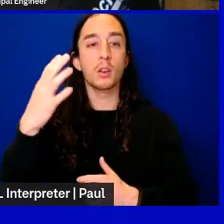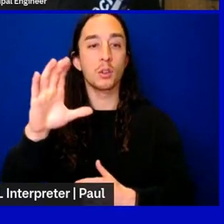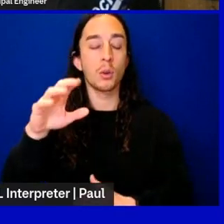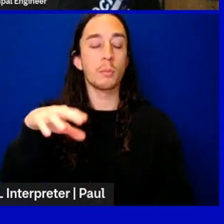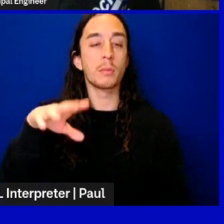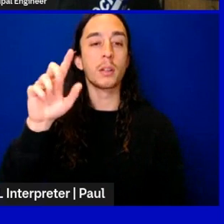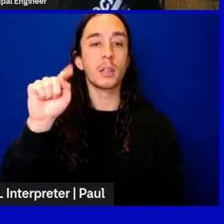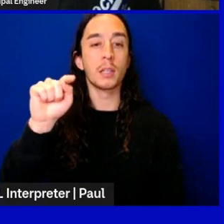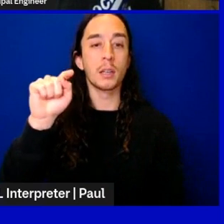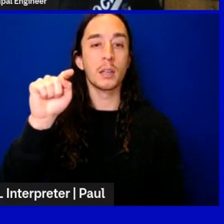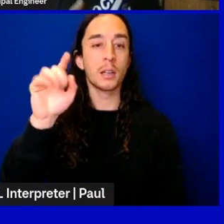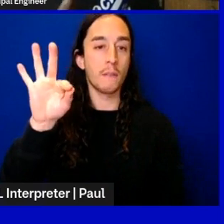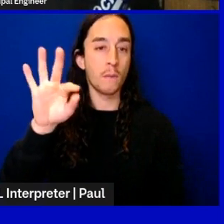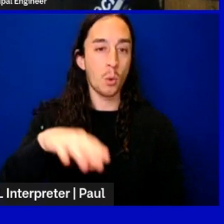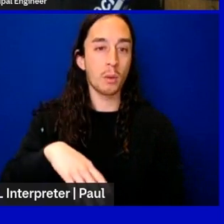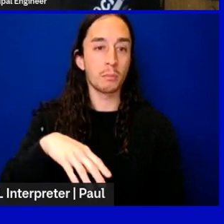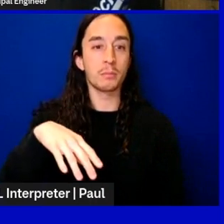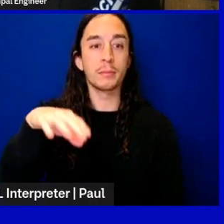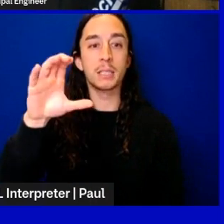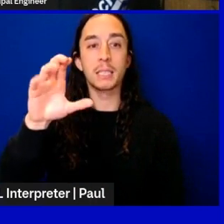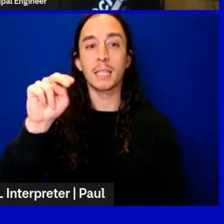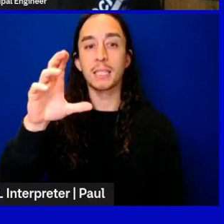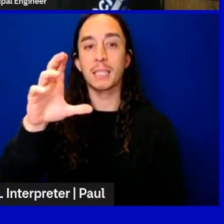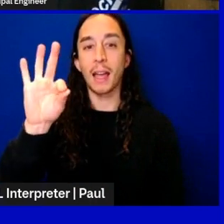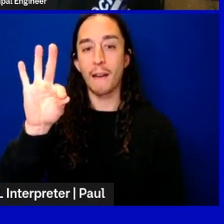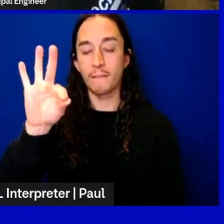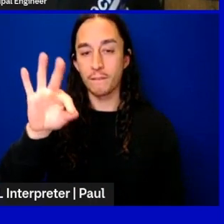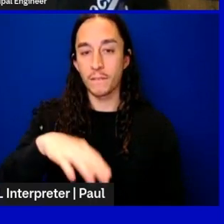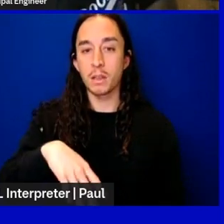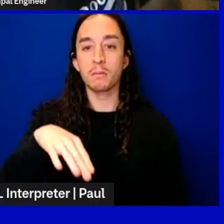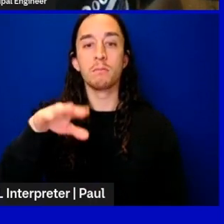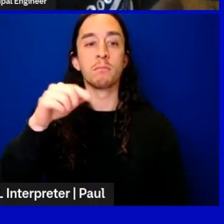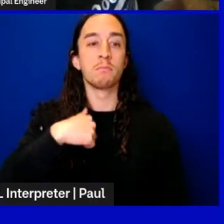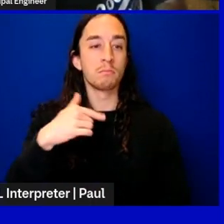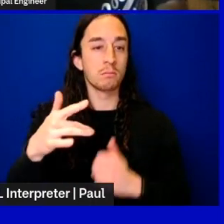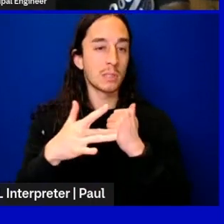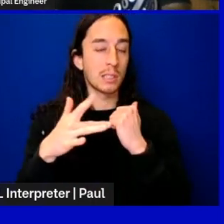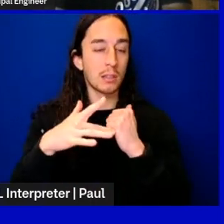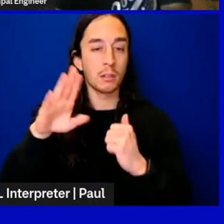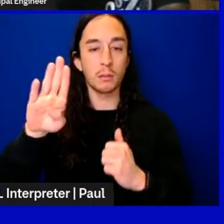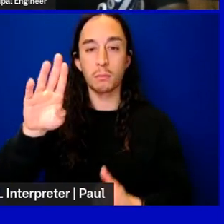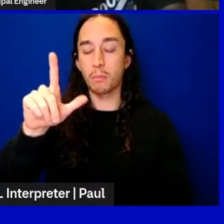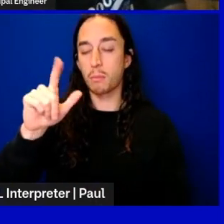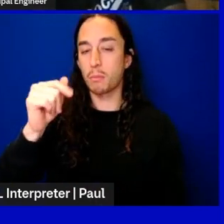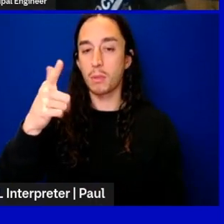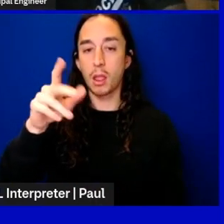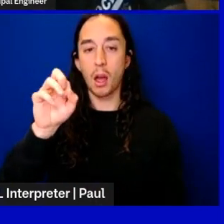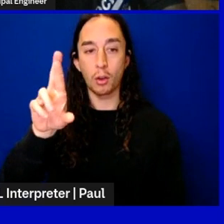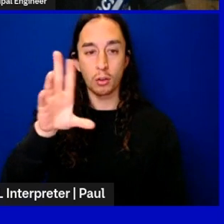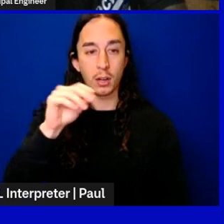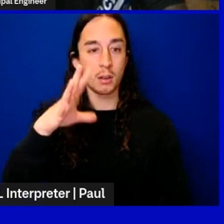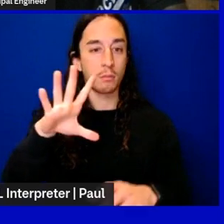CNCF, KEDA projects, and also a tech blogger. And I'm also an ambassador of Data on Kubernetes community.